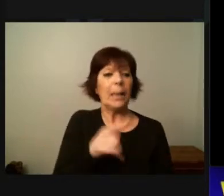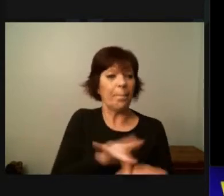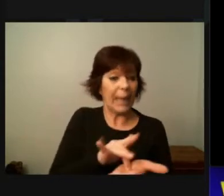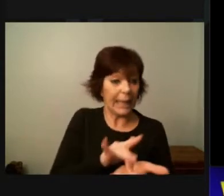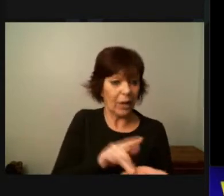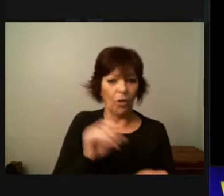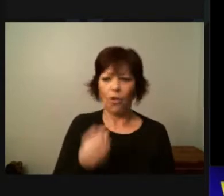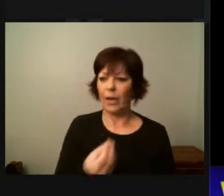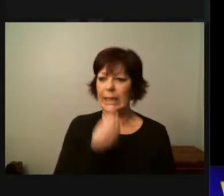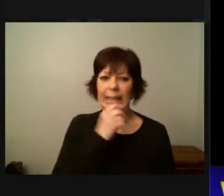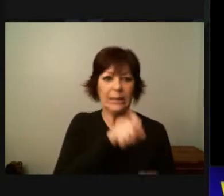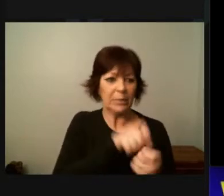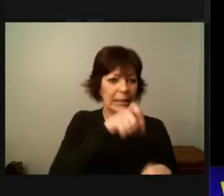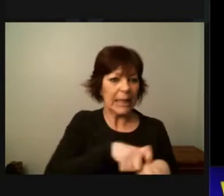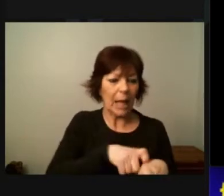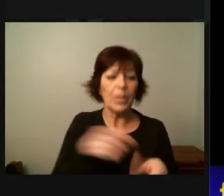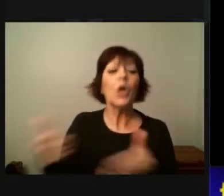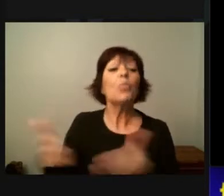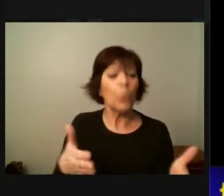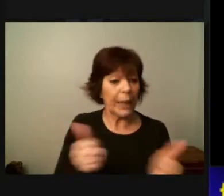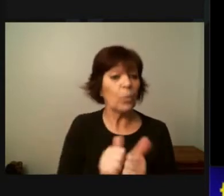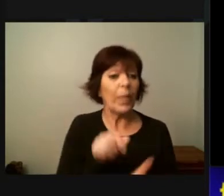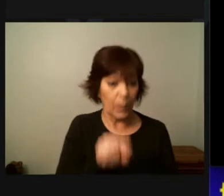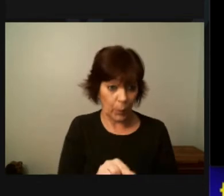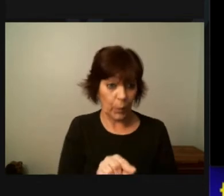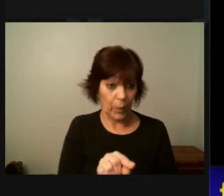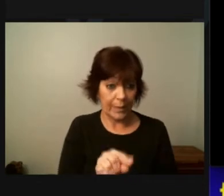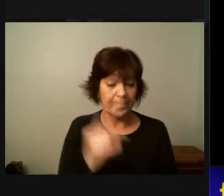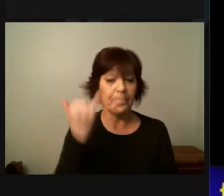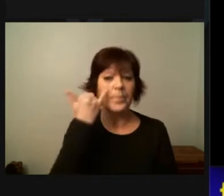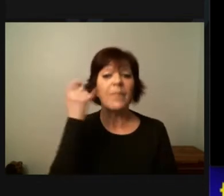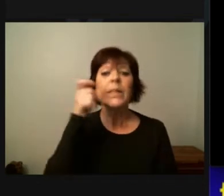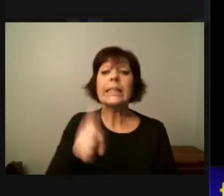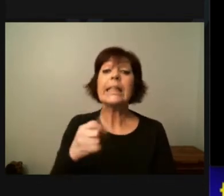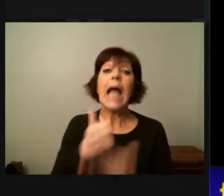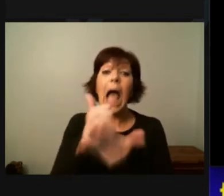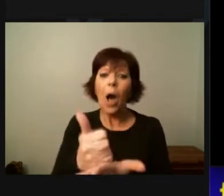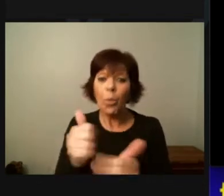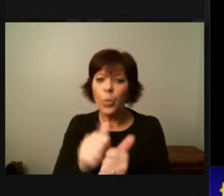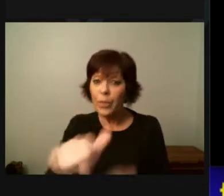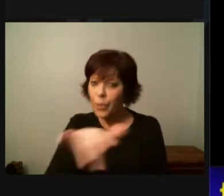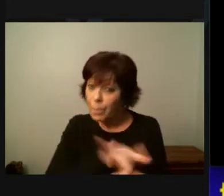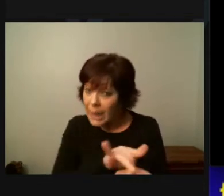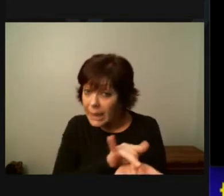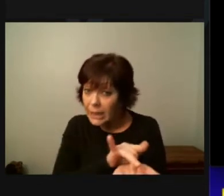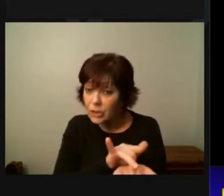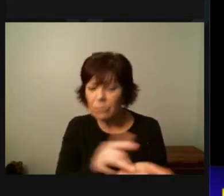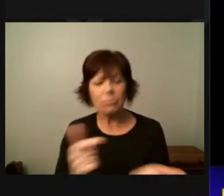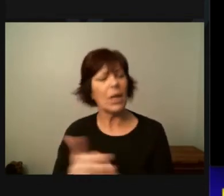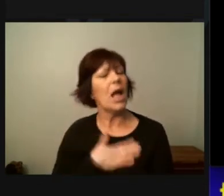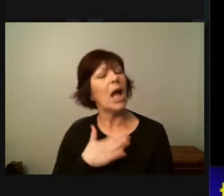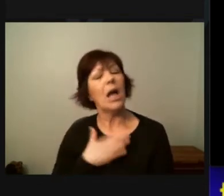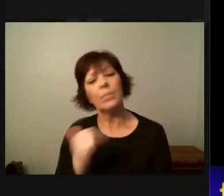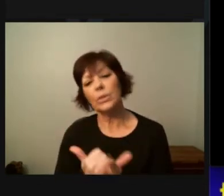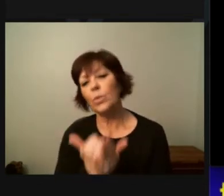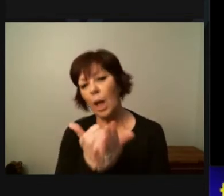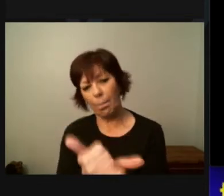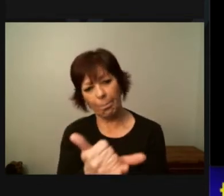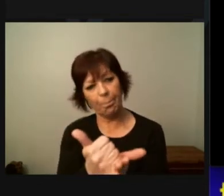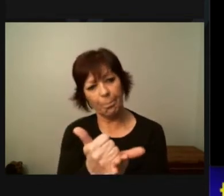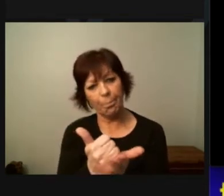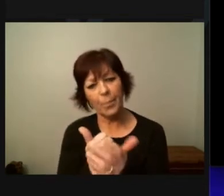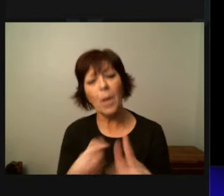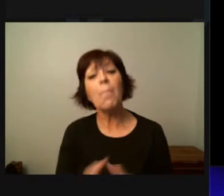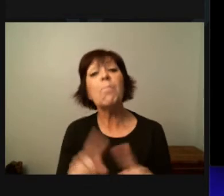specific time, please bring these items with you. If you need help with your medication, again, we're happy to help that, okay?